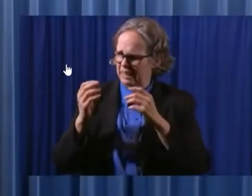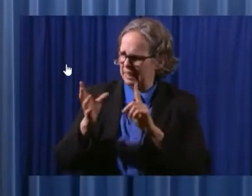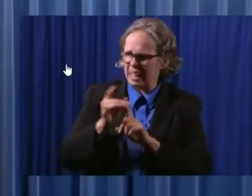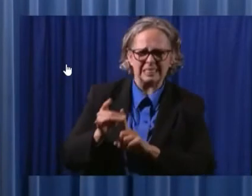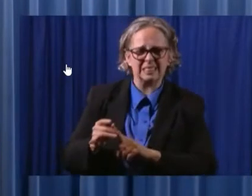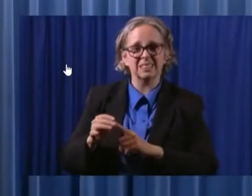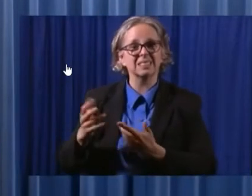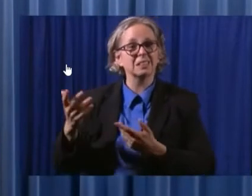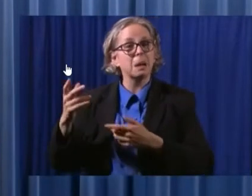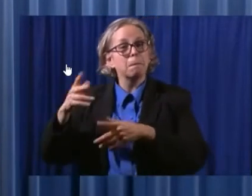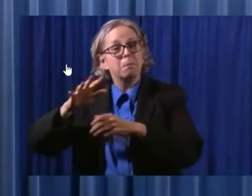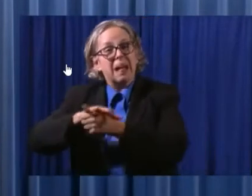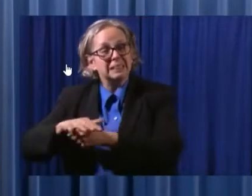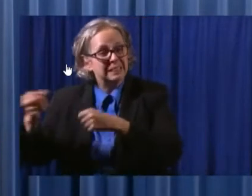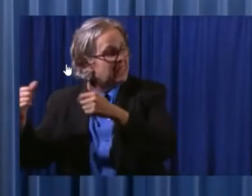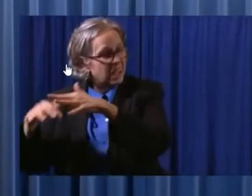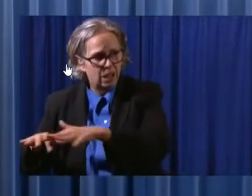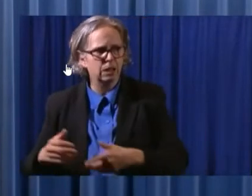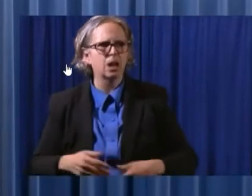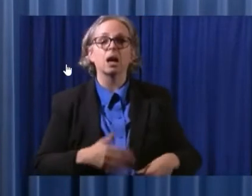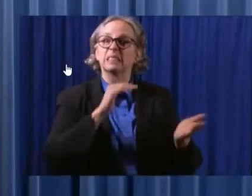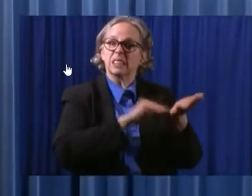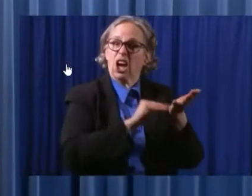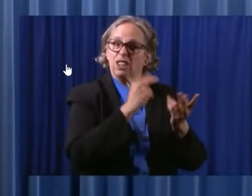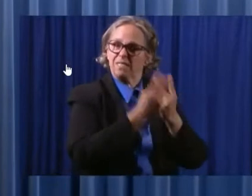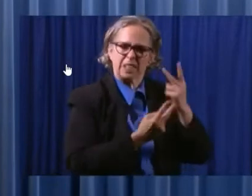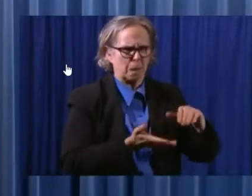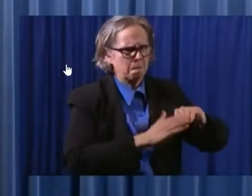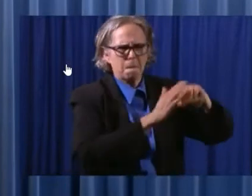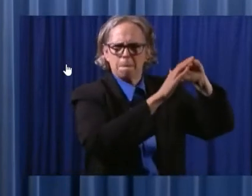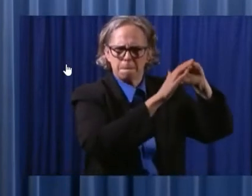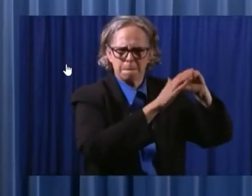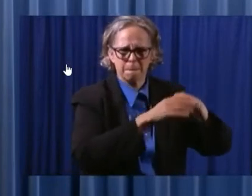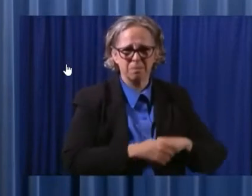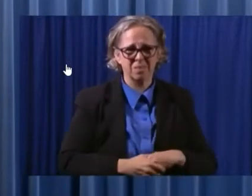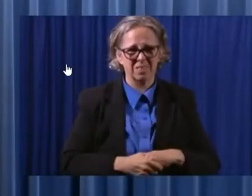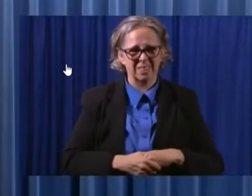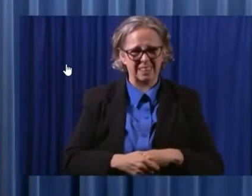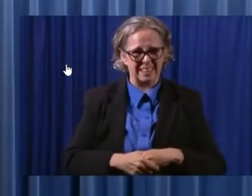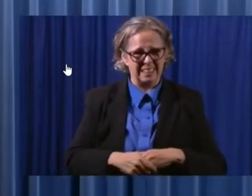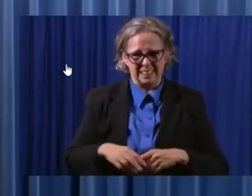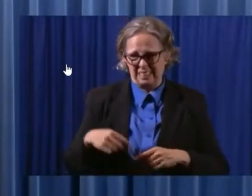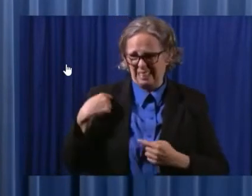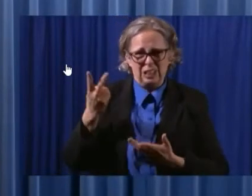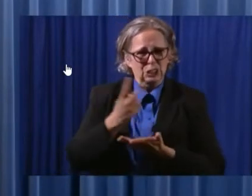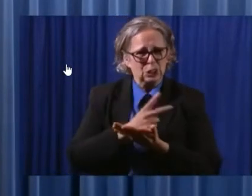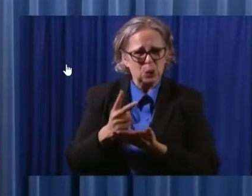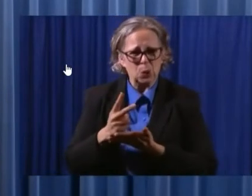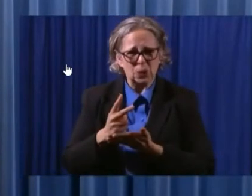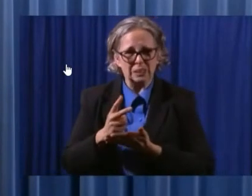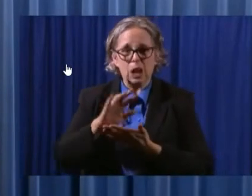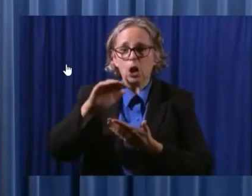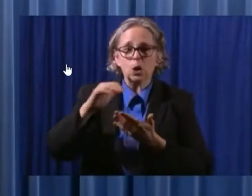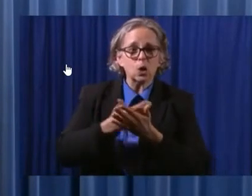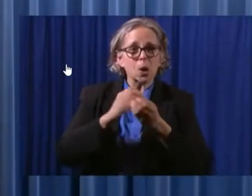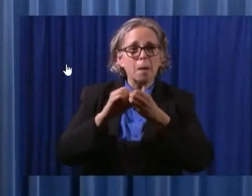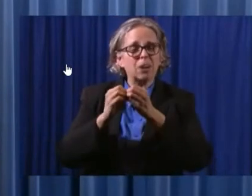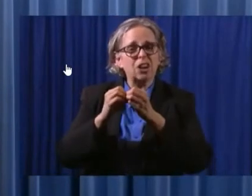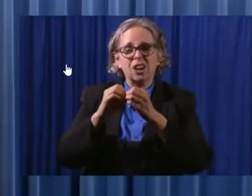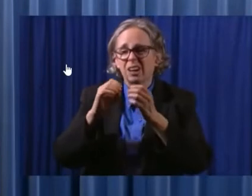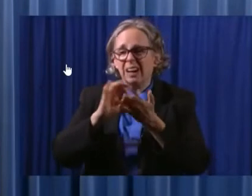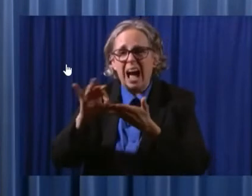visits. As of this past week, the average new cases in Butler County per day doubled. This increase is not